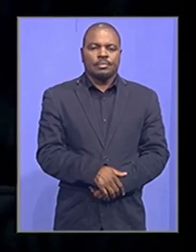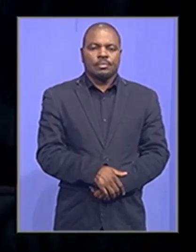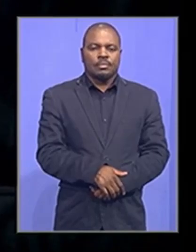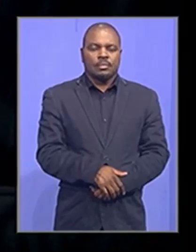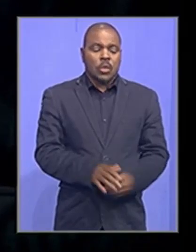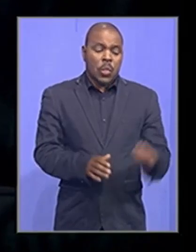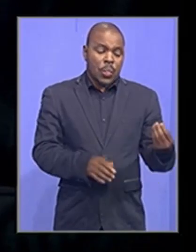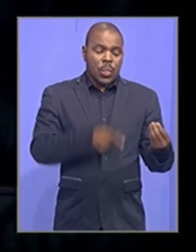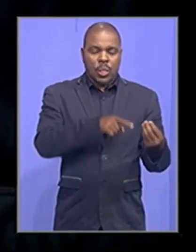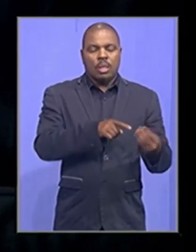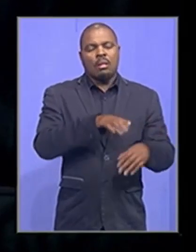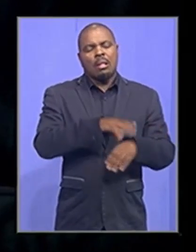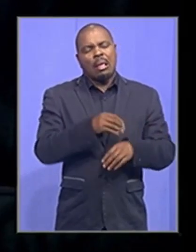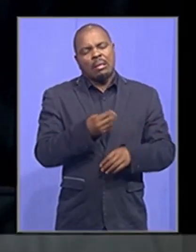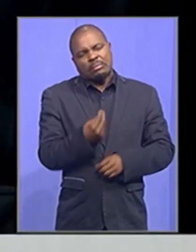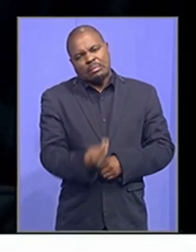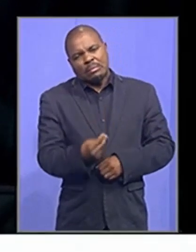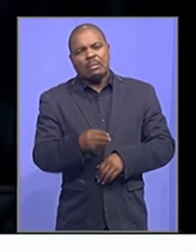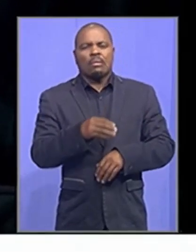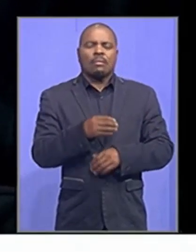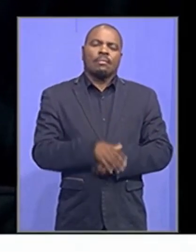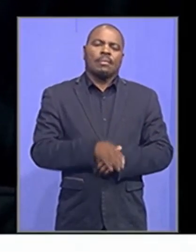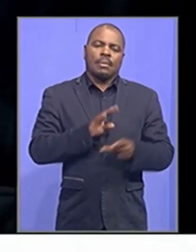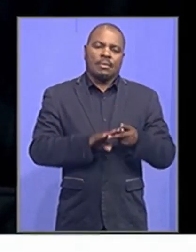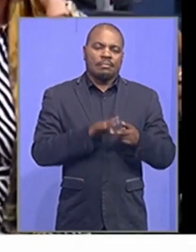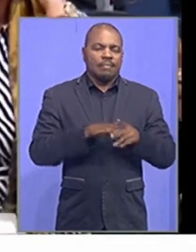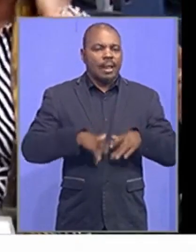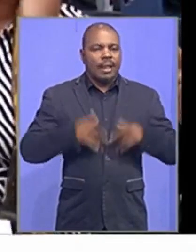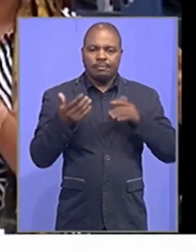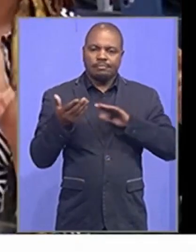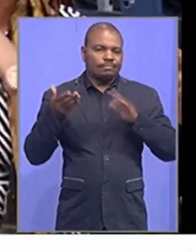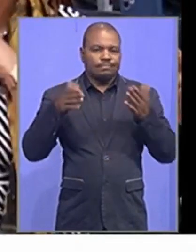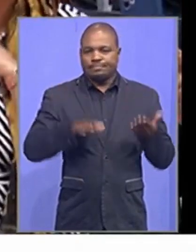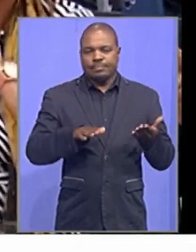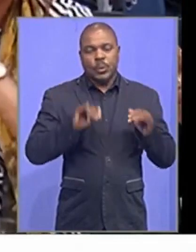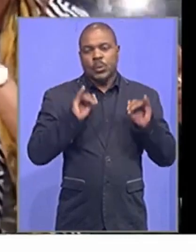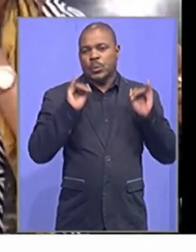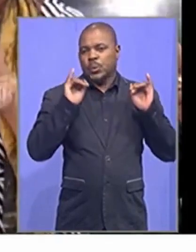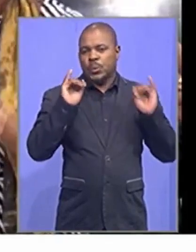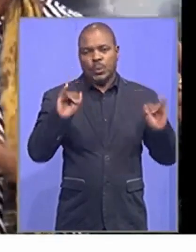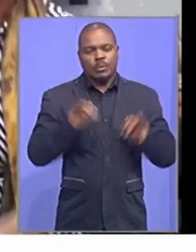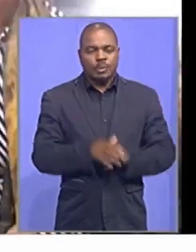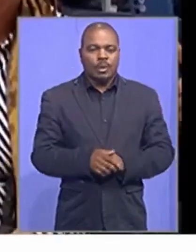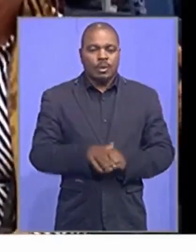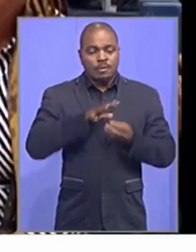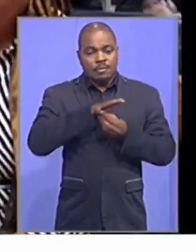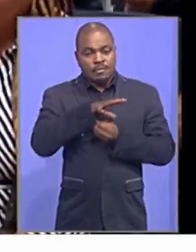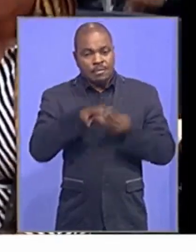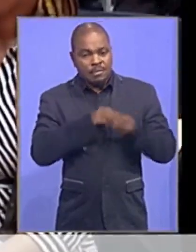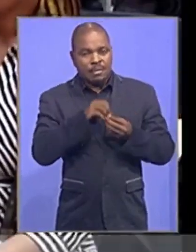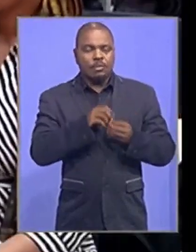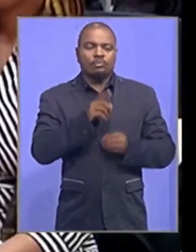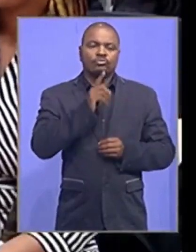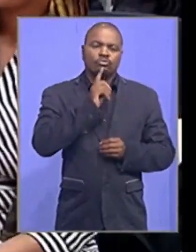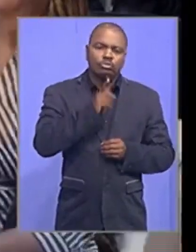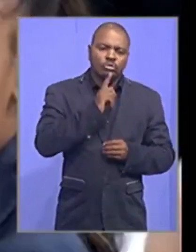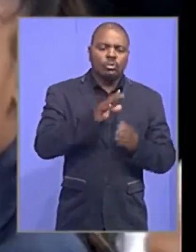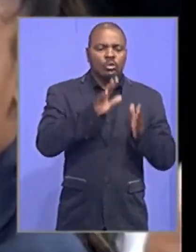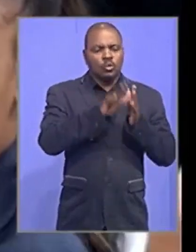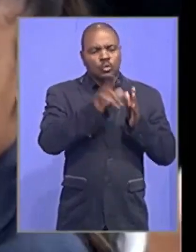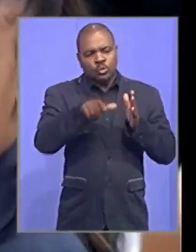Ba ngwana ya sa le monyane dilemong bo iphelletse fela ka tsela e nyarosang. Ba lelapa, matitjhere hammoho